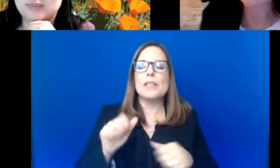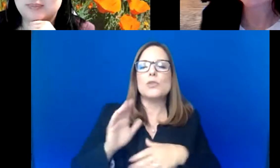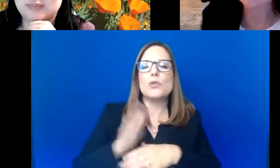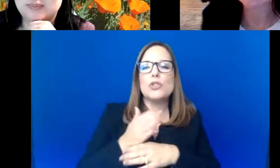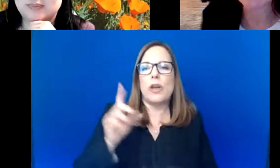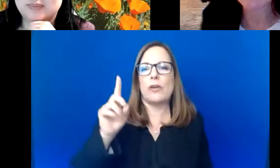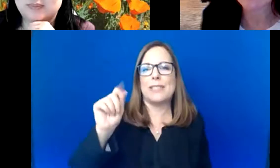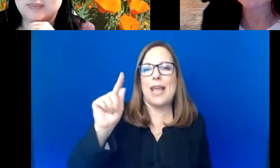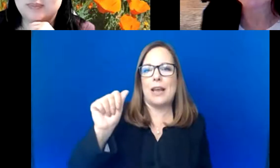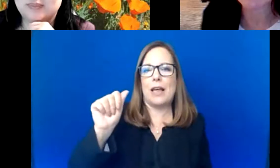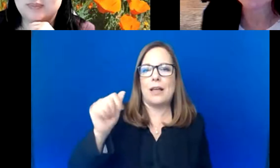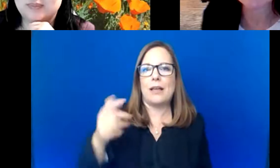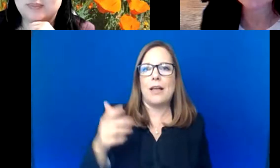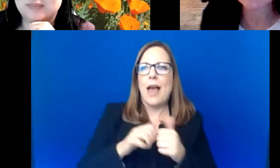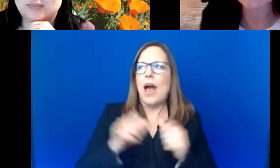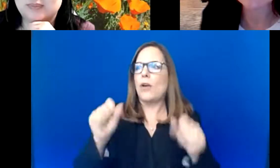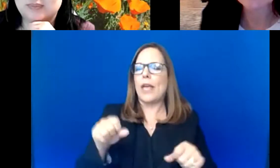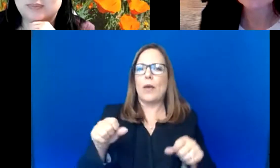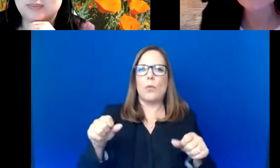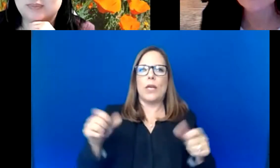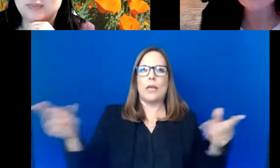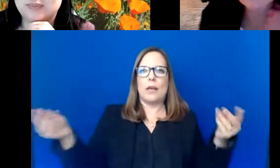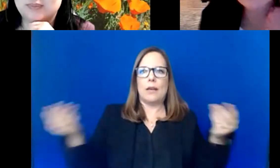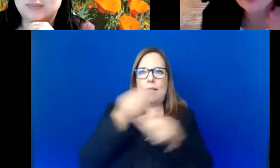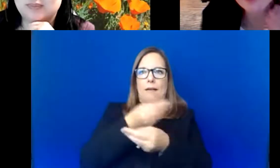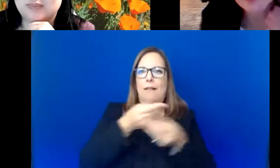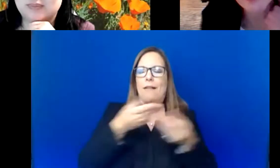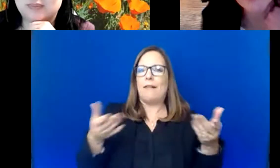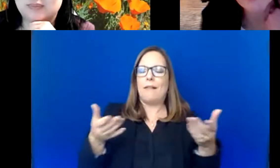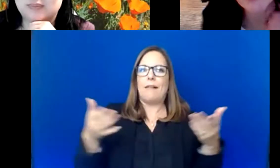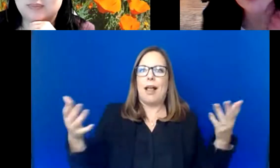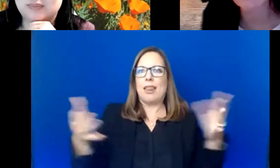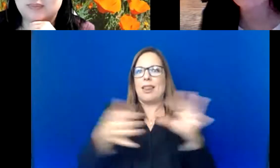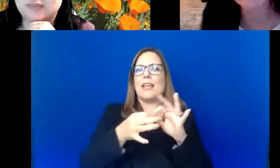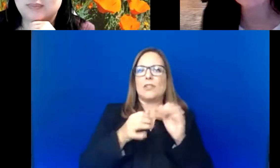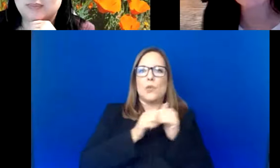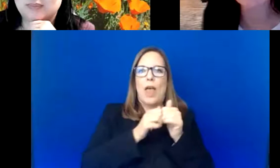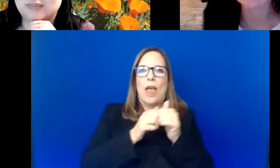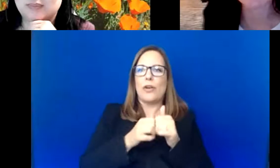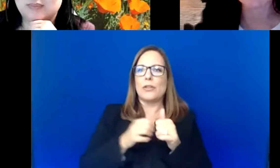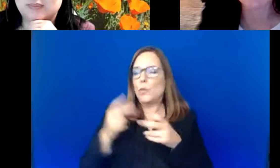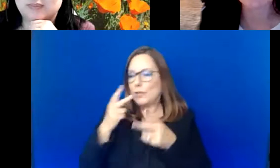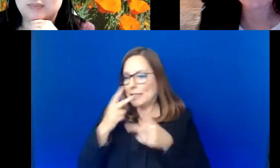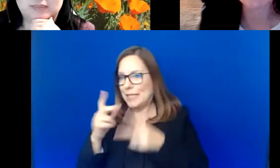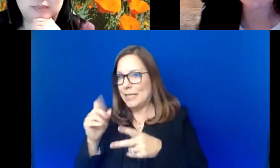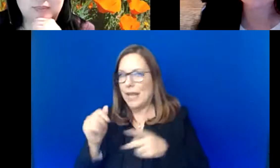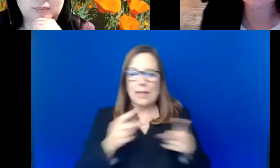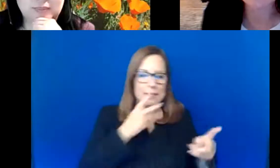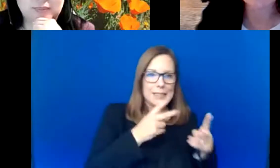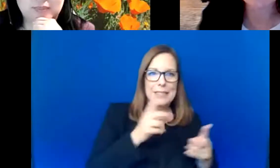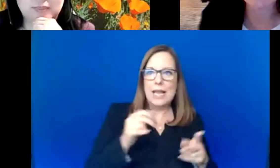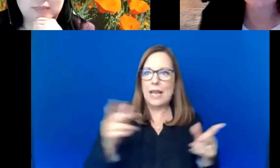legally among county and non-county stakeholders to create a multidisciplinary approach when regulatory or statutory guidelines